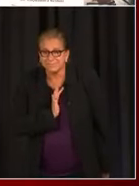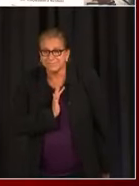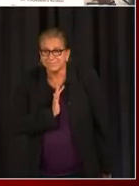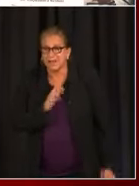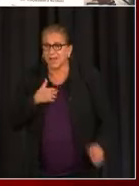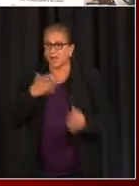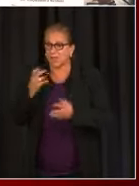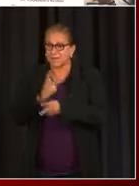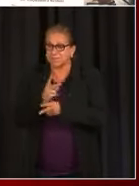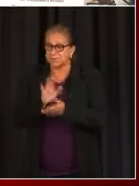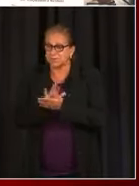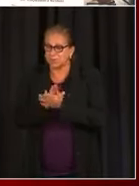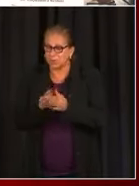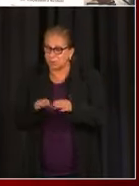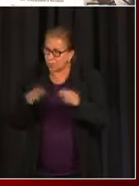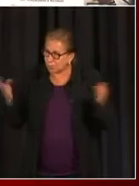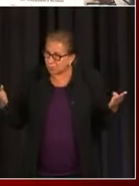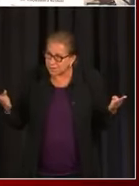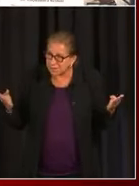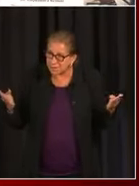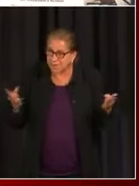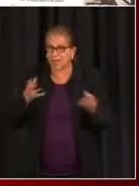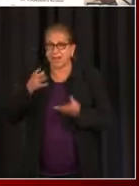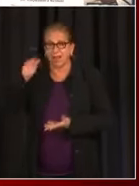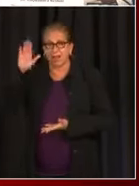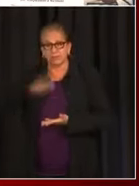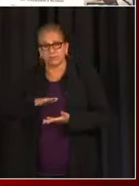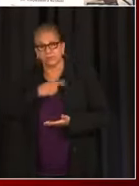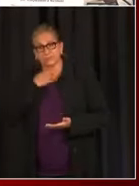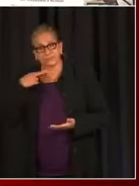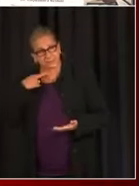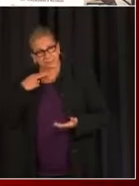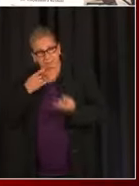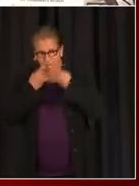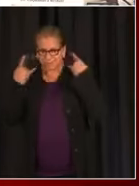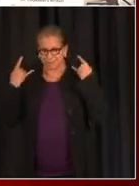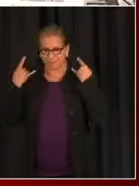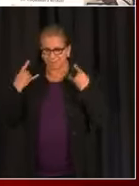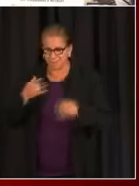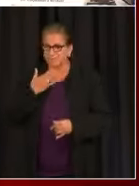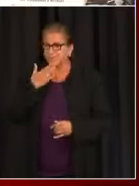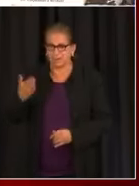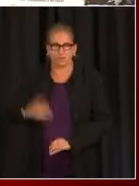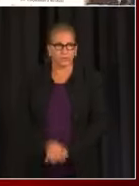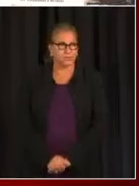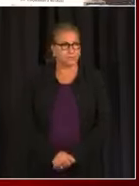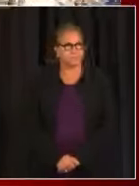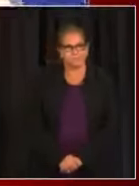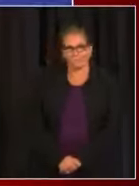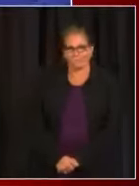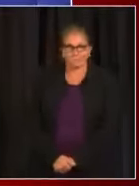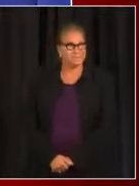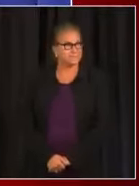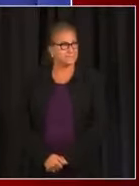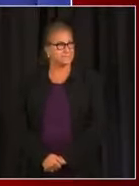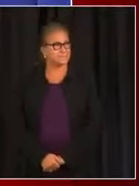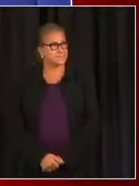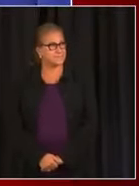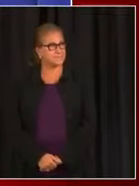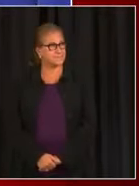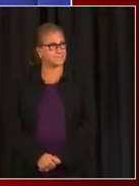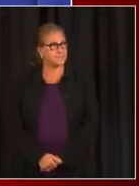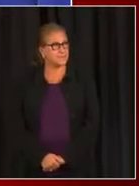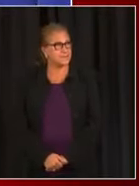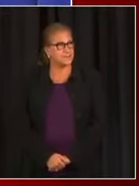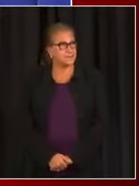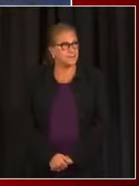open by operating them in a way that reduces the risk for COVID-19 transmission. Thank you, Mayor. Thank you, Dr.